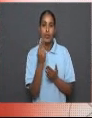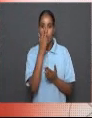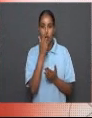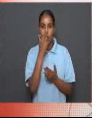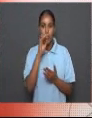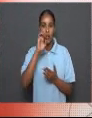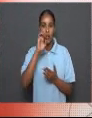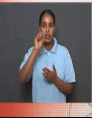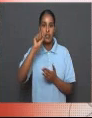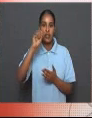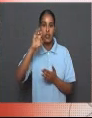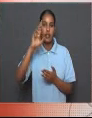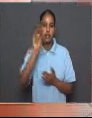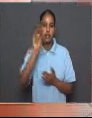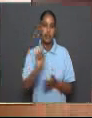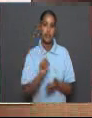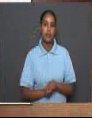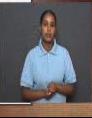common esters.